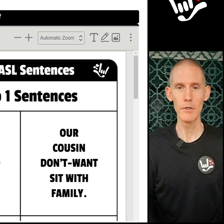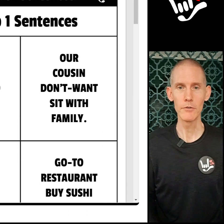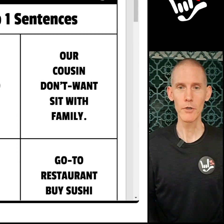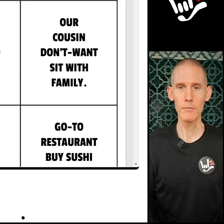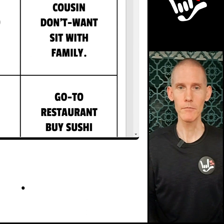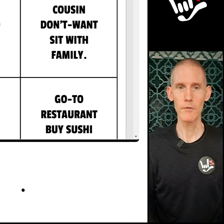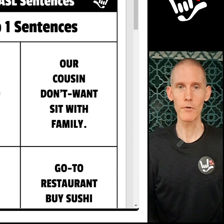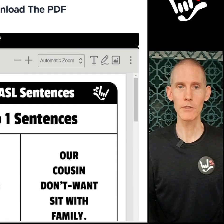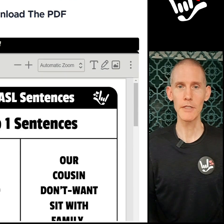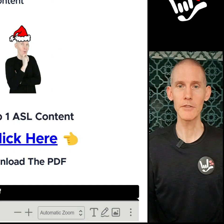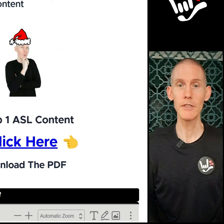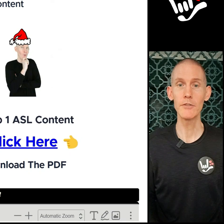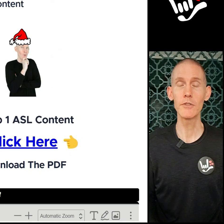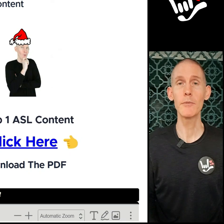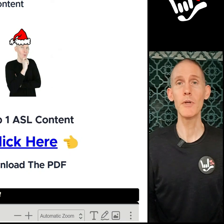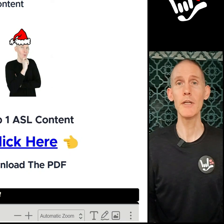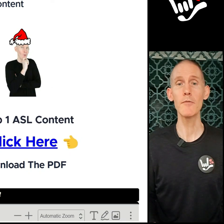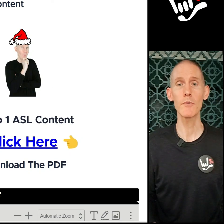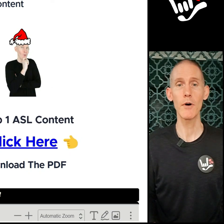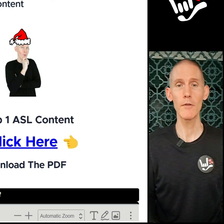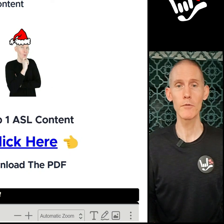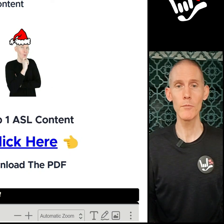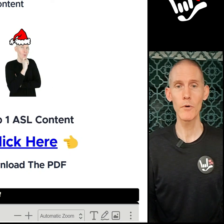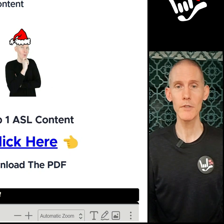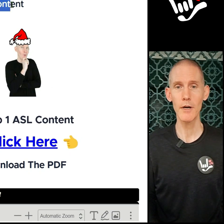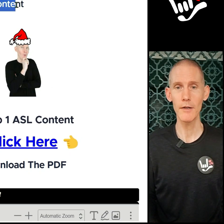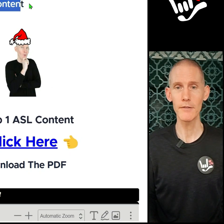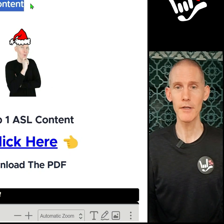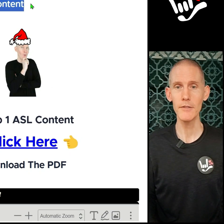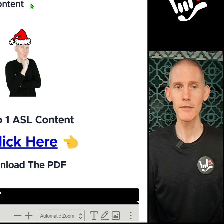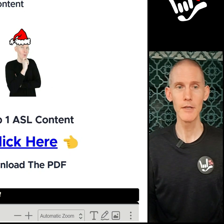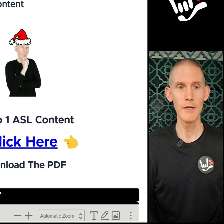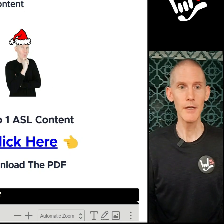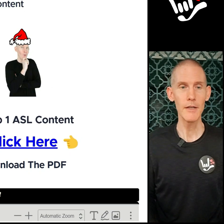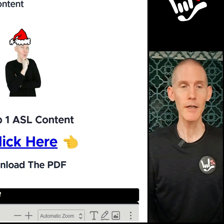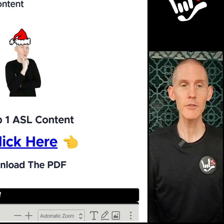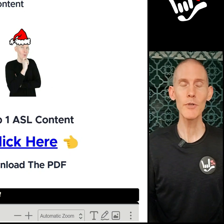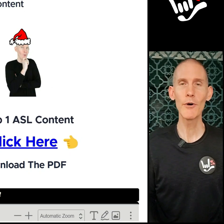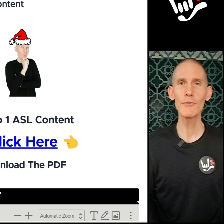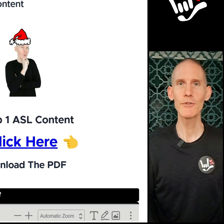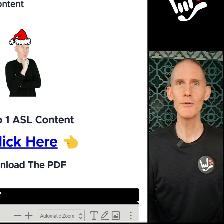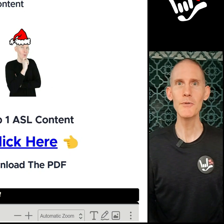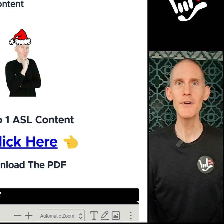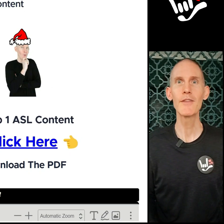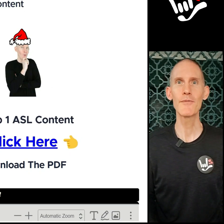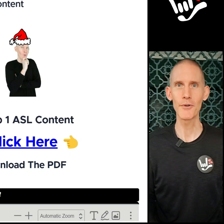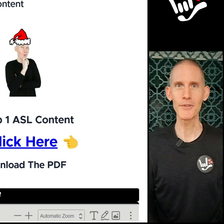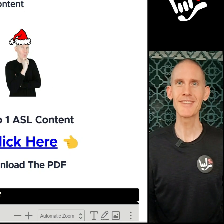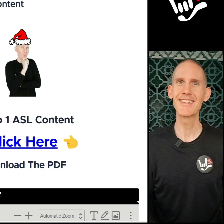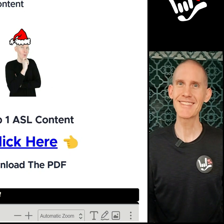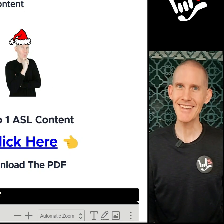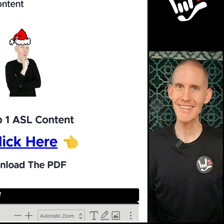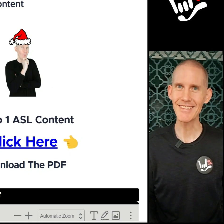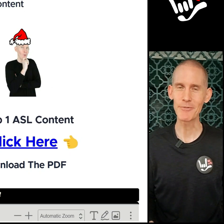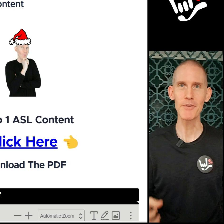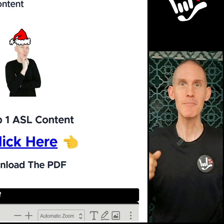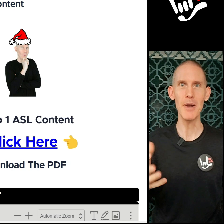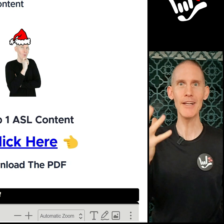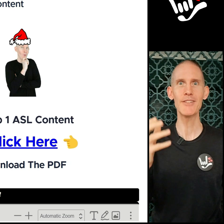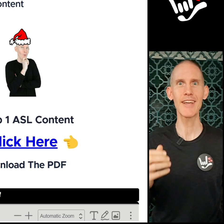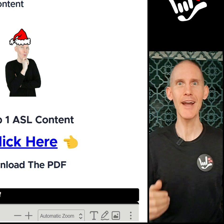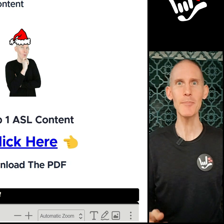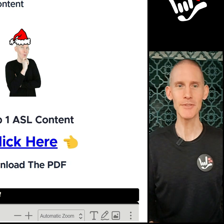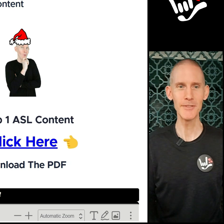Okay. So the first lesson is just a PDF with all of group 1 content. Next we go to the first sentence